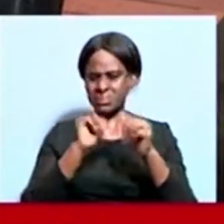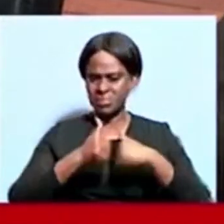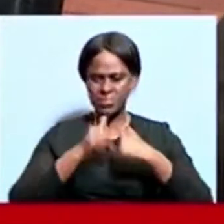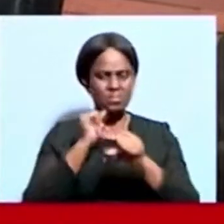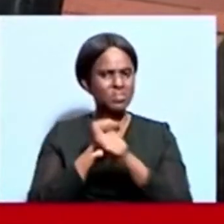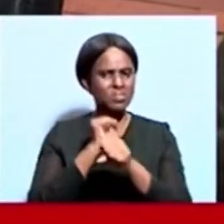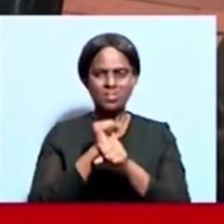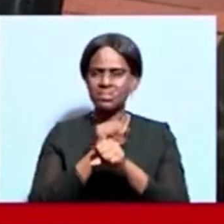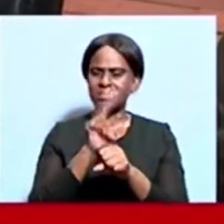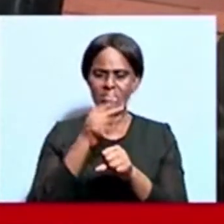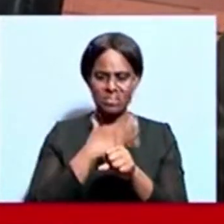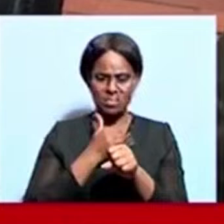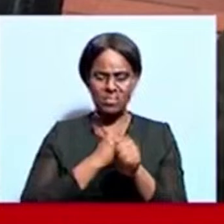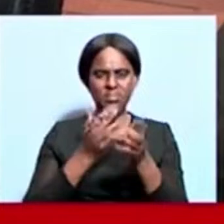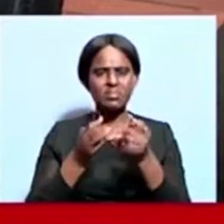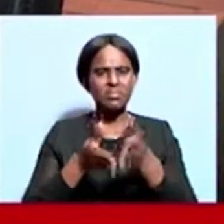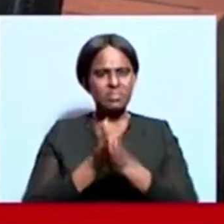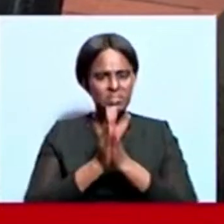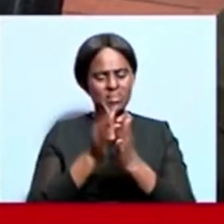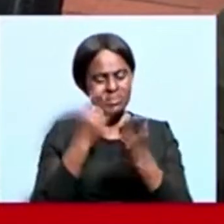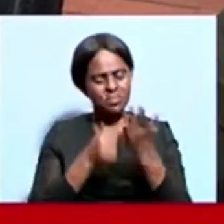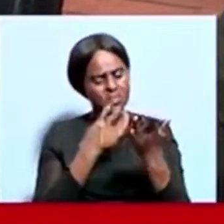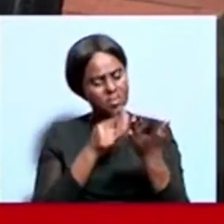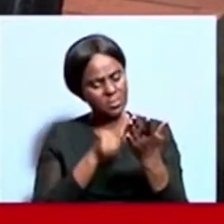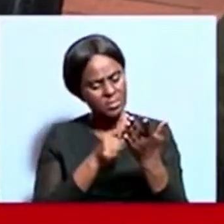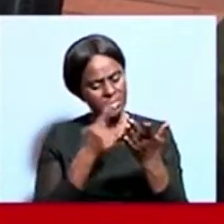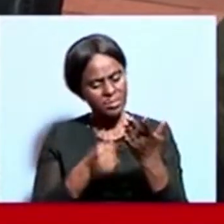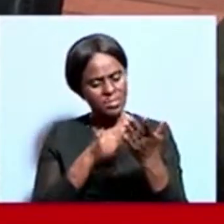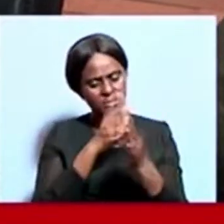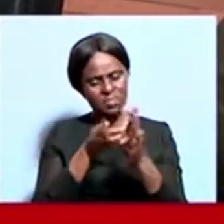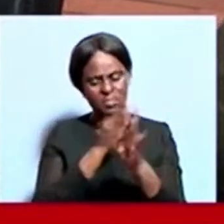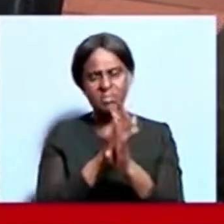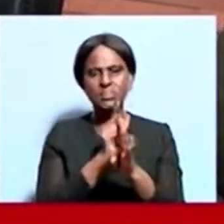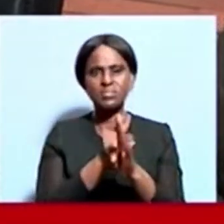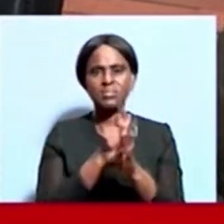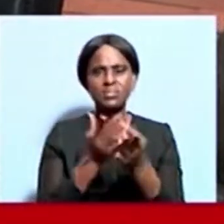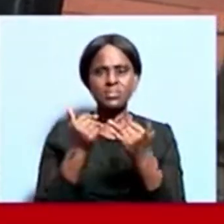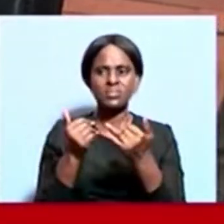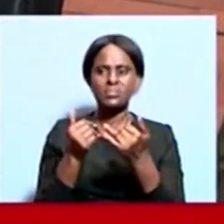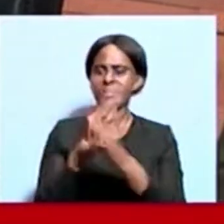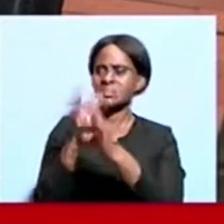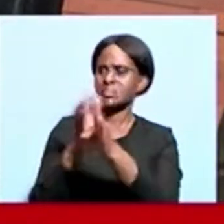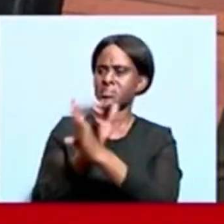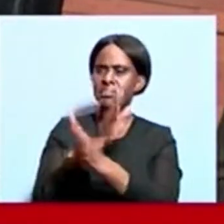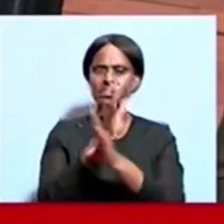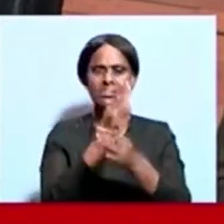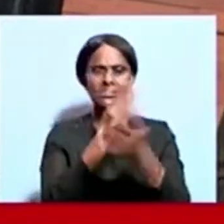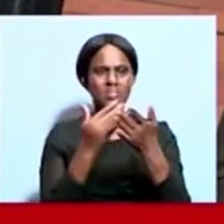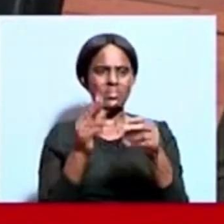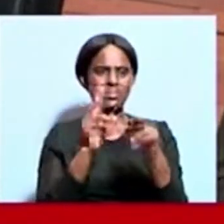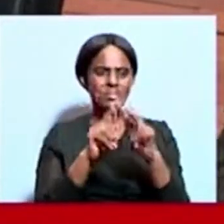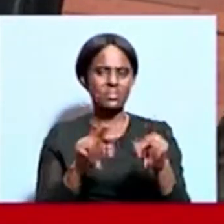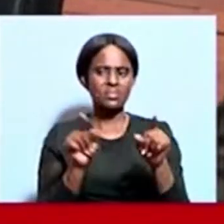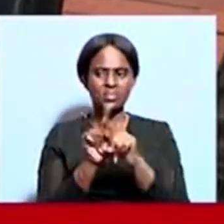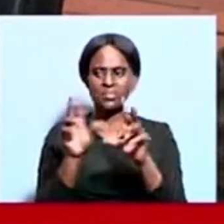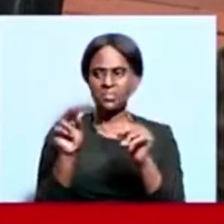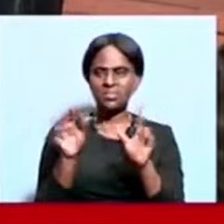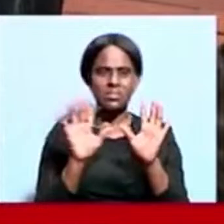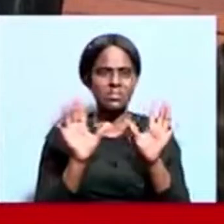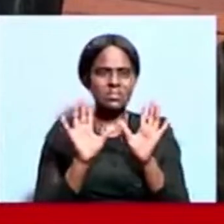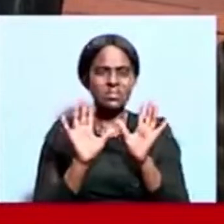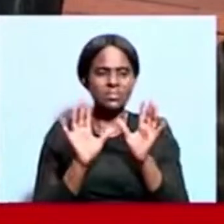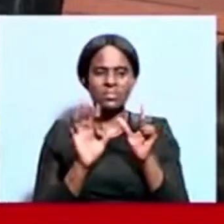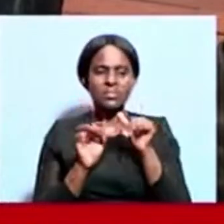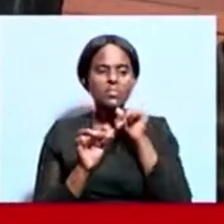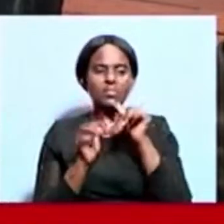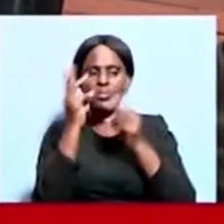things. I want to ask what is seen here and what I've referred to. Now I'll be referring to something, Chair. Then they say, no, actually,